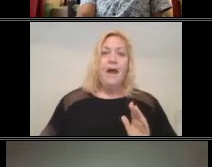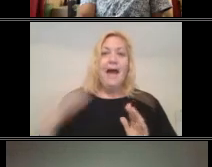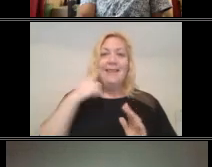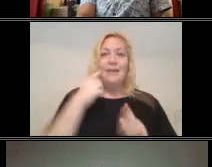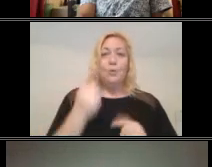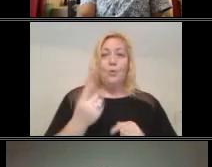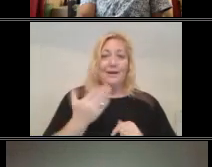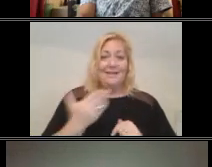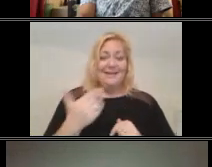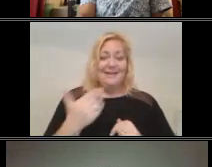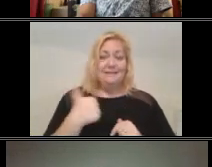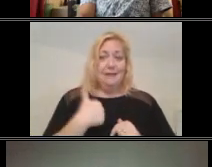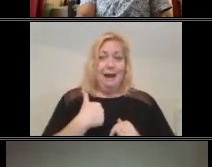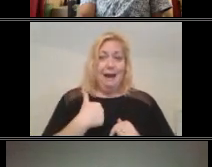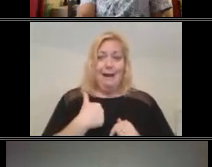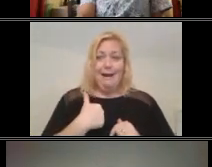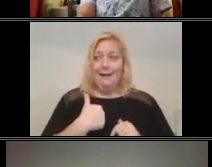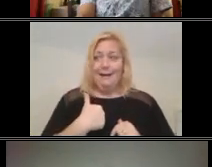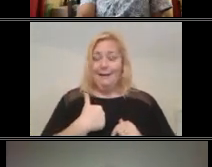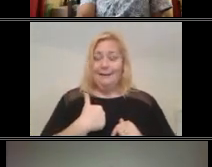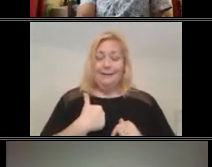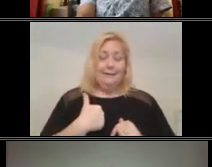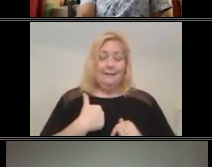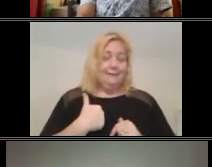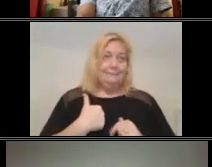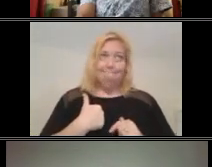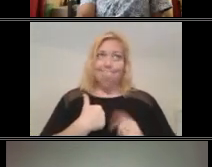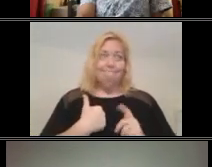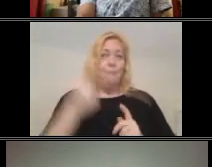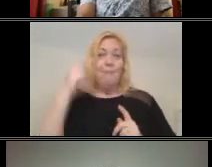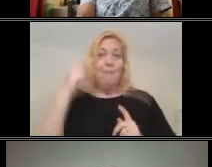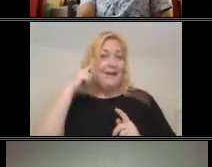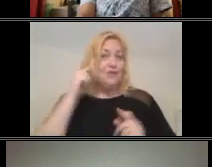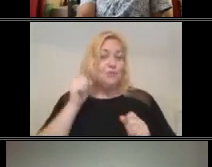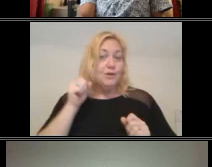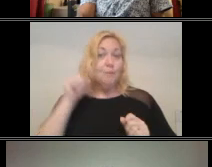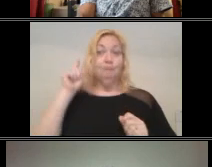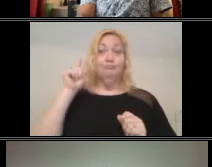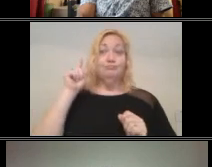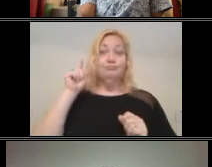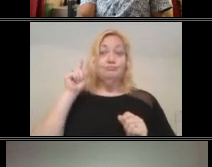things that I'm, came out of it and like where my ears perked up is,